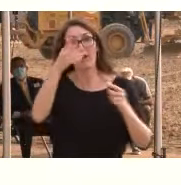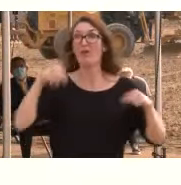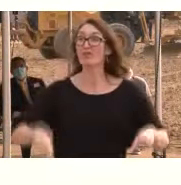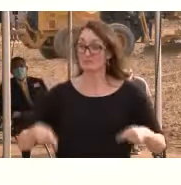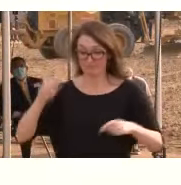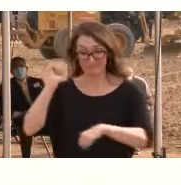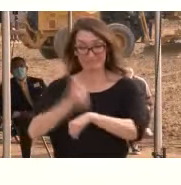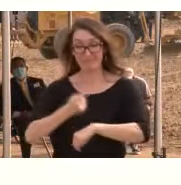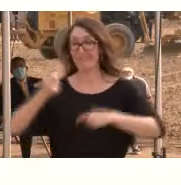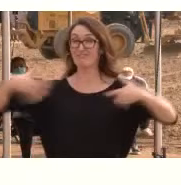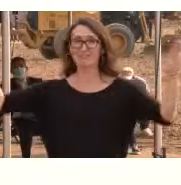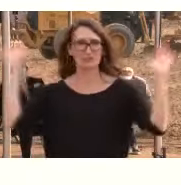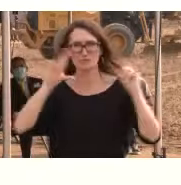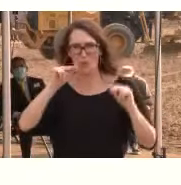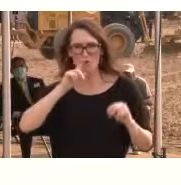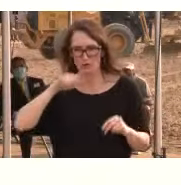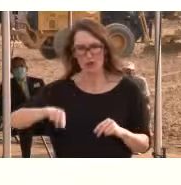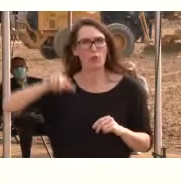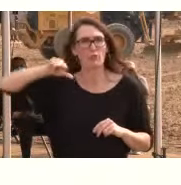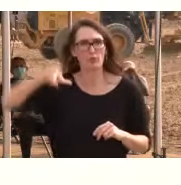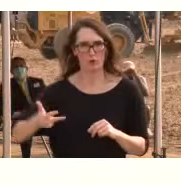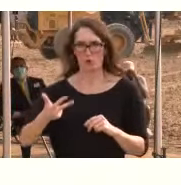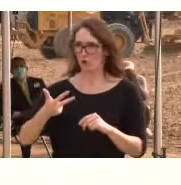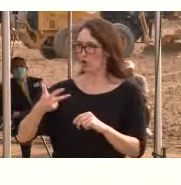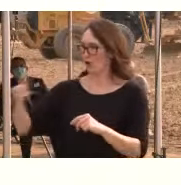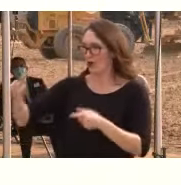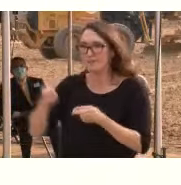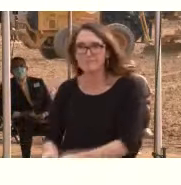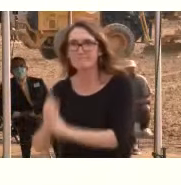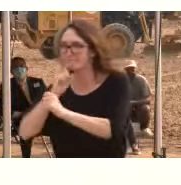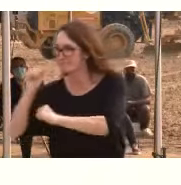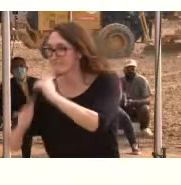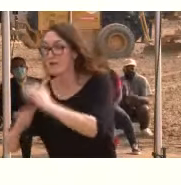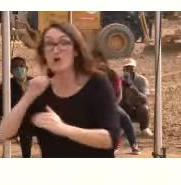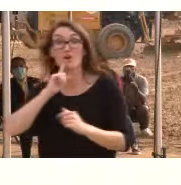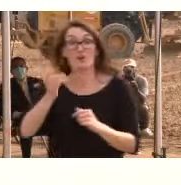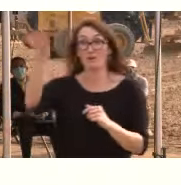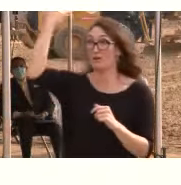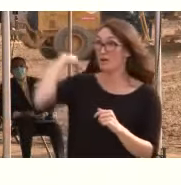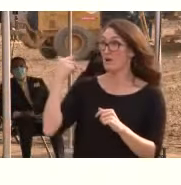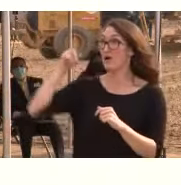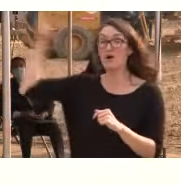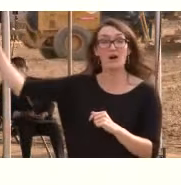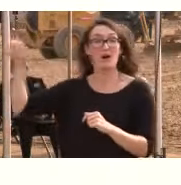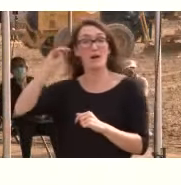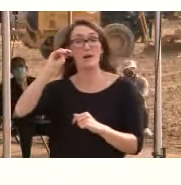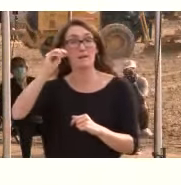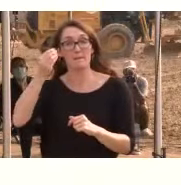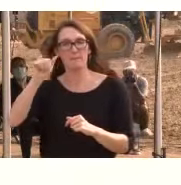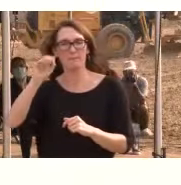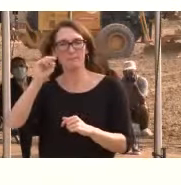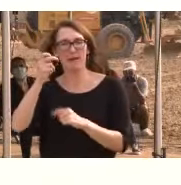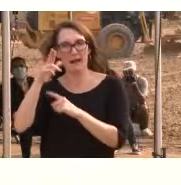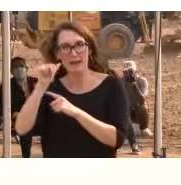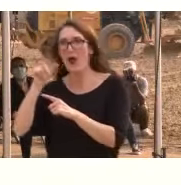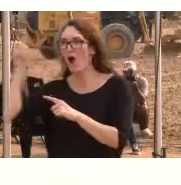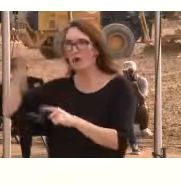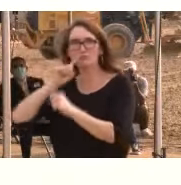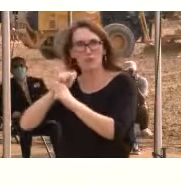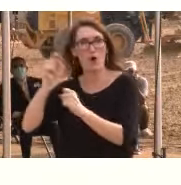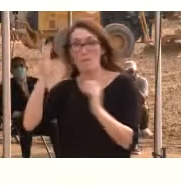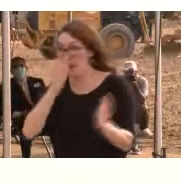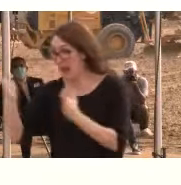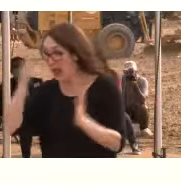third groundbreaking that we've had. We broke ground over a year ago up at Madera, and we built a new manufacturing center. We broke ground